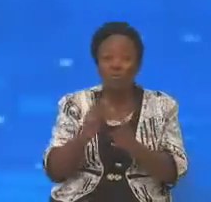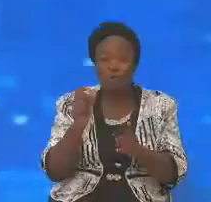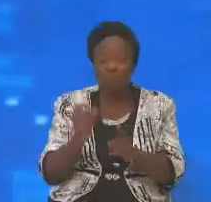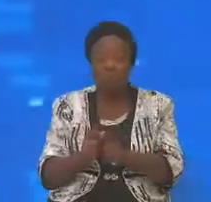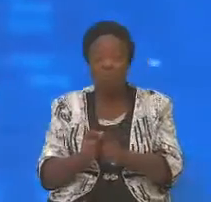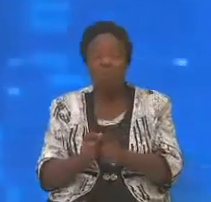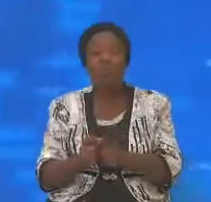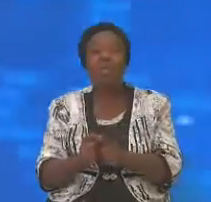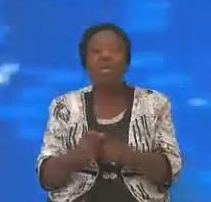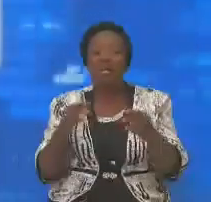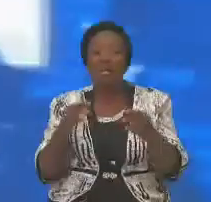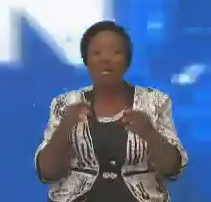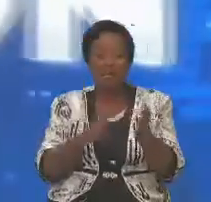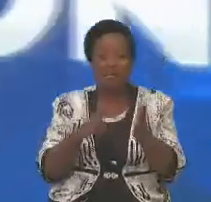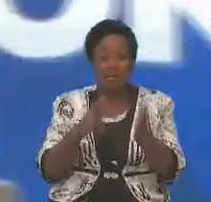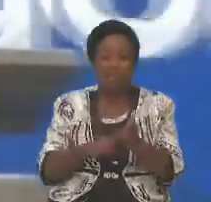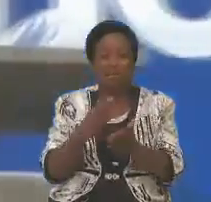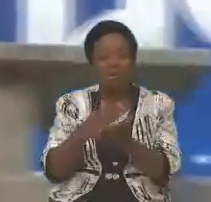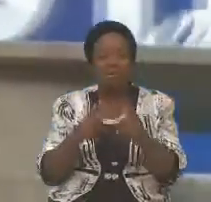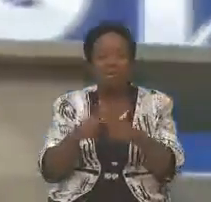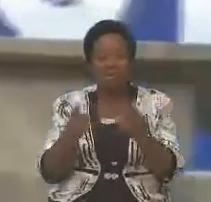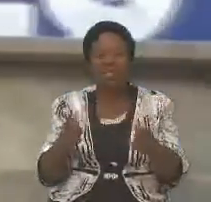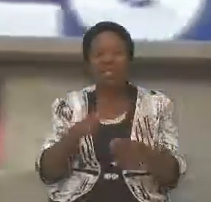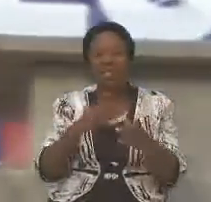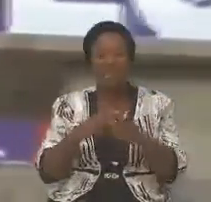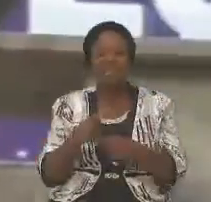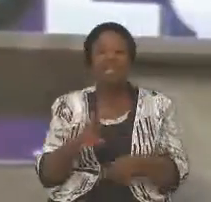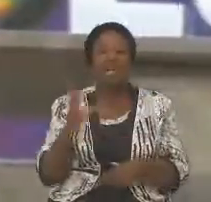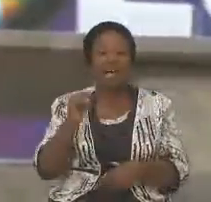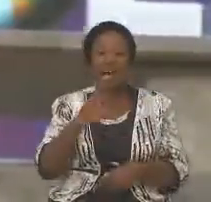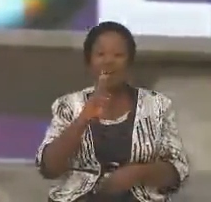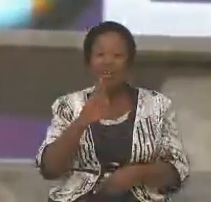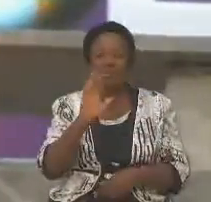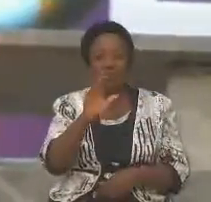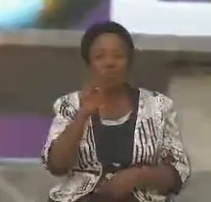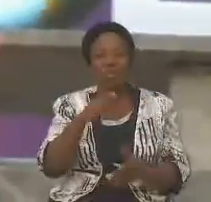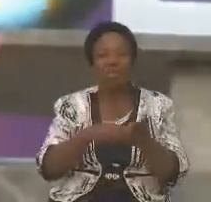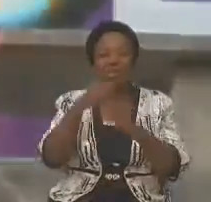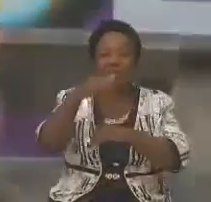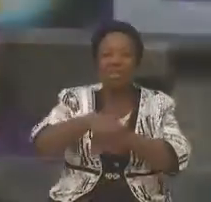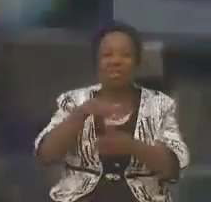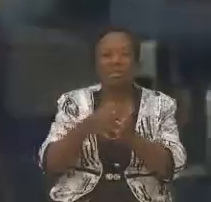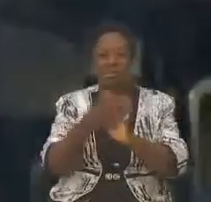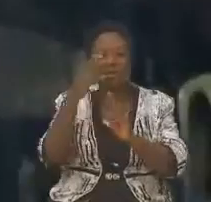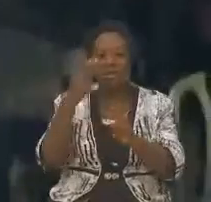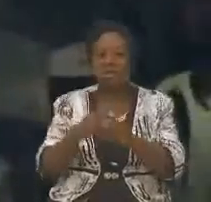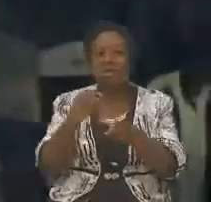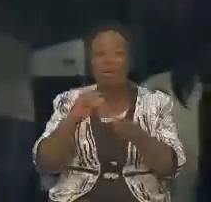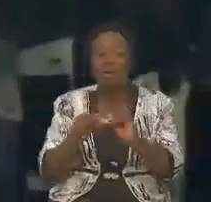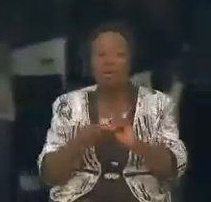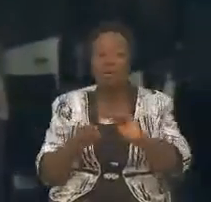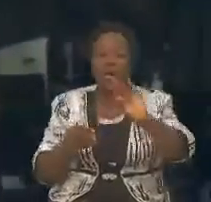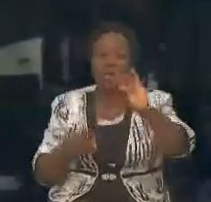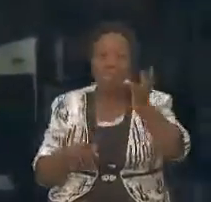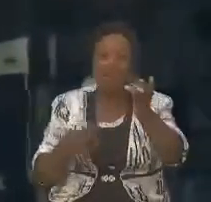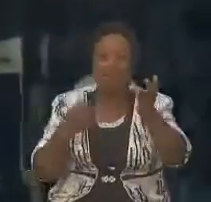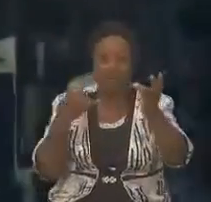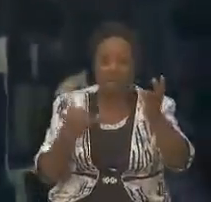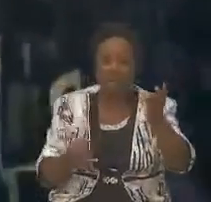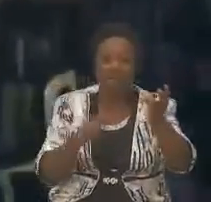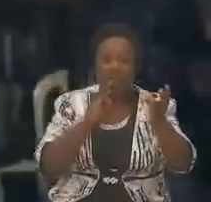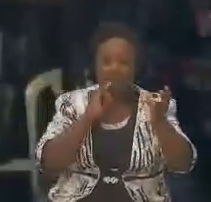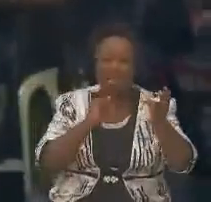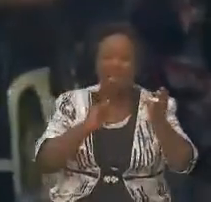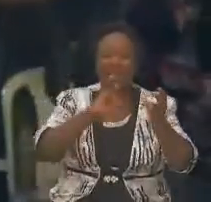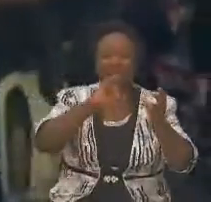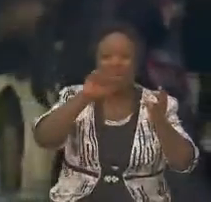everyone blessing in all those redemptive names, they are yours tonight in Jesus' name.